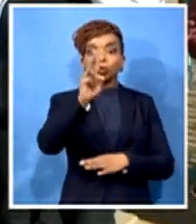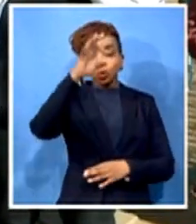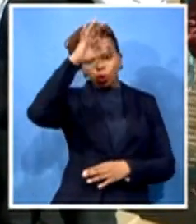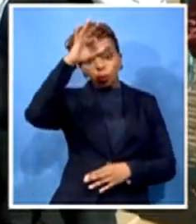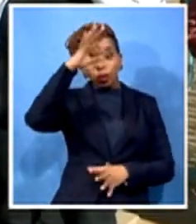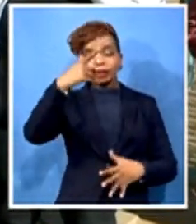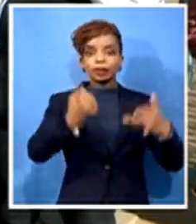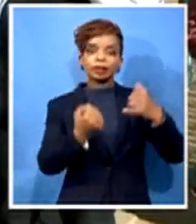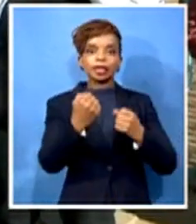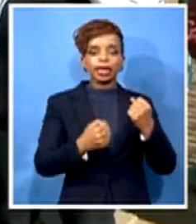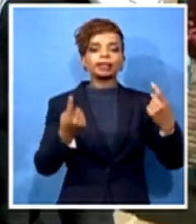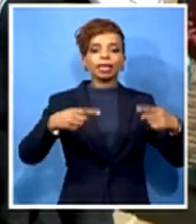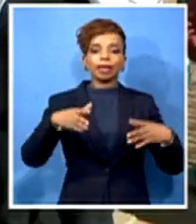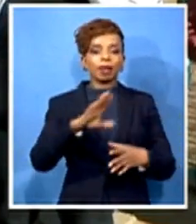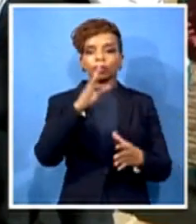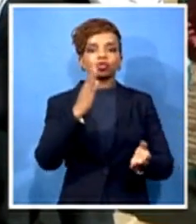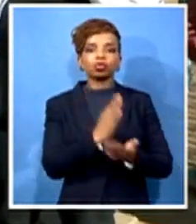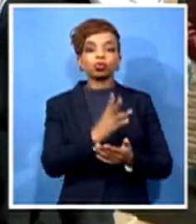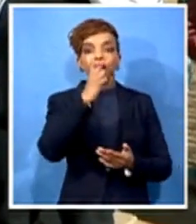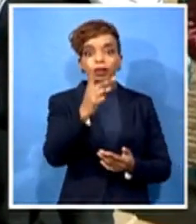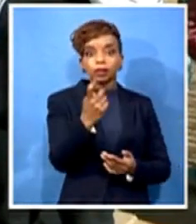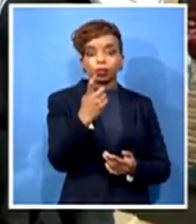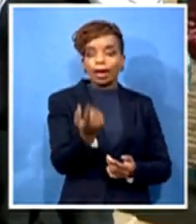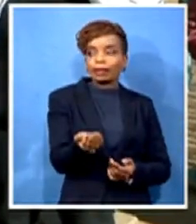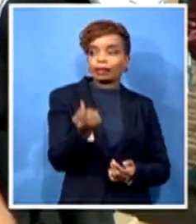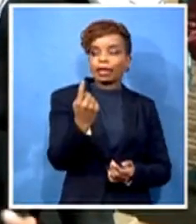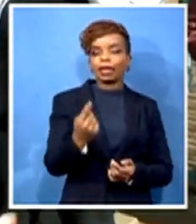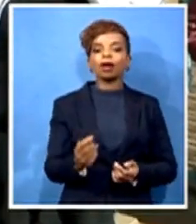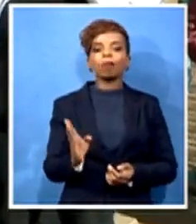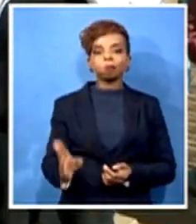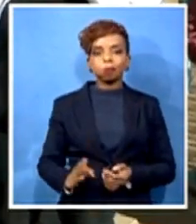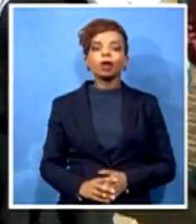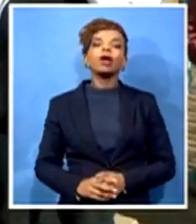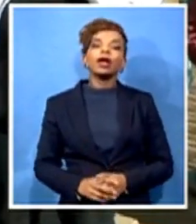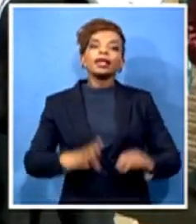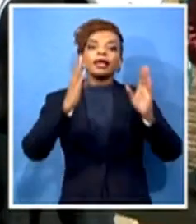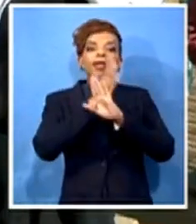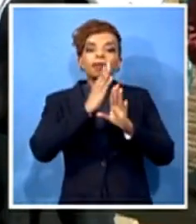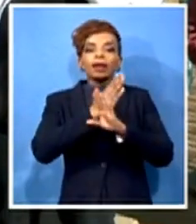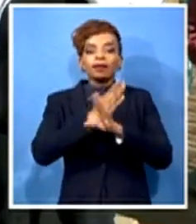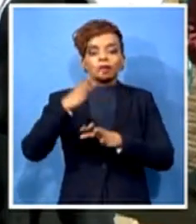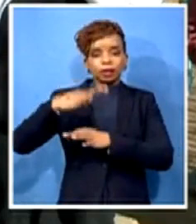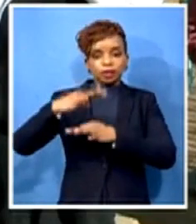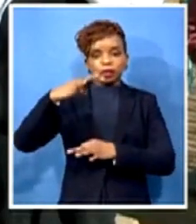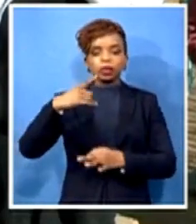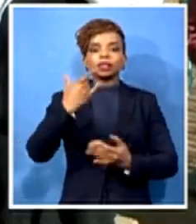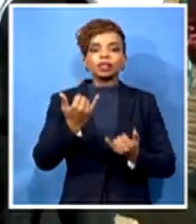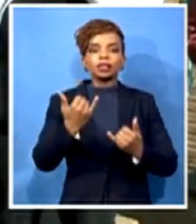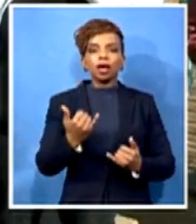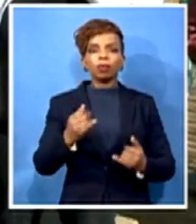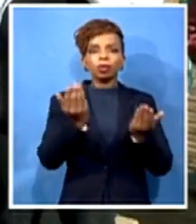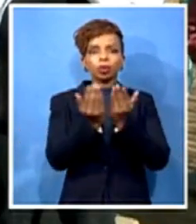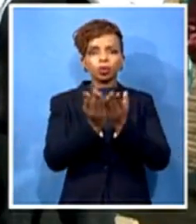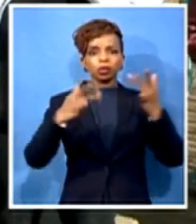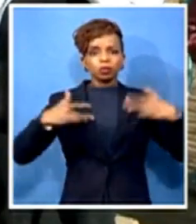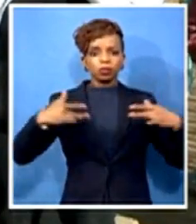background, as well as a private security van. So the school seems quite concerned about the group of parents that's outside. But what I can also tell you is